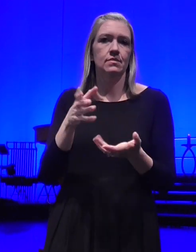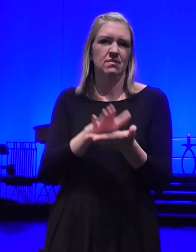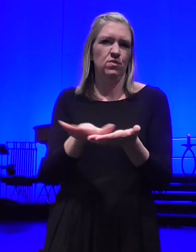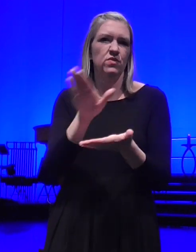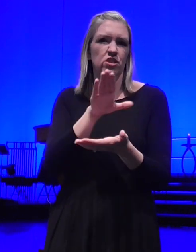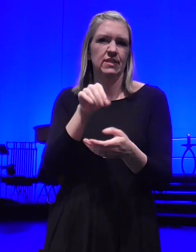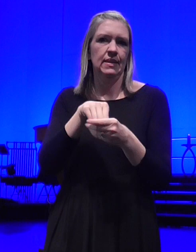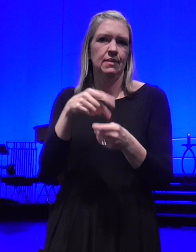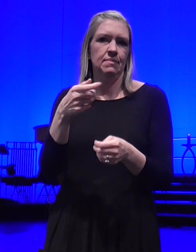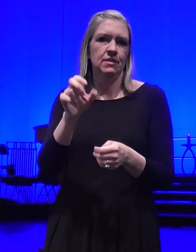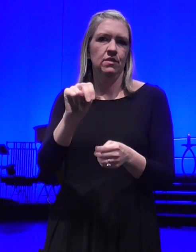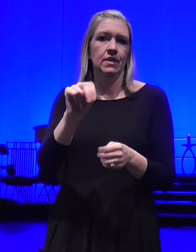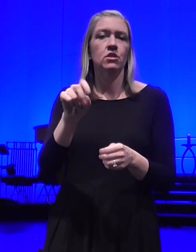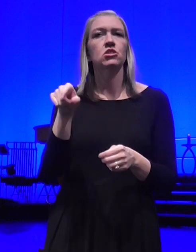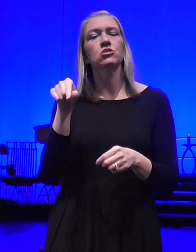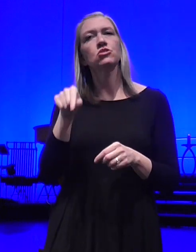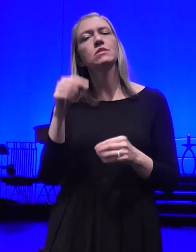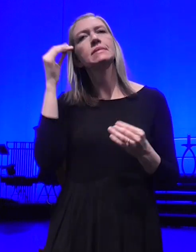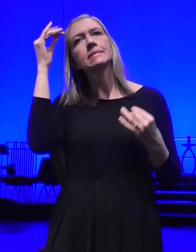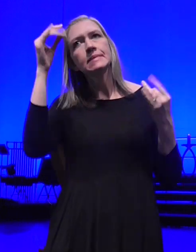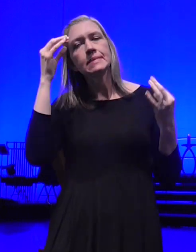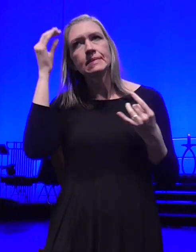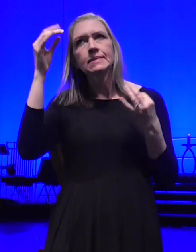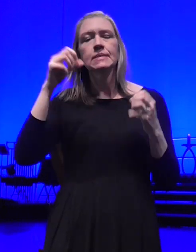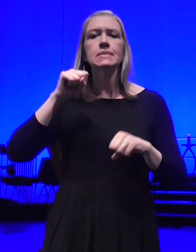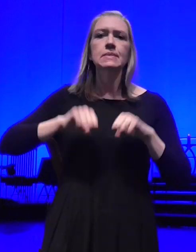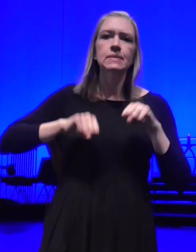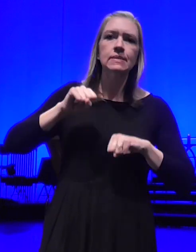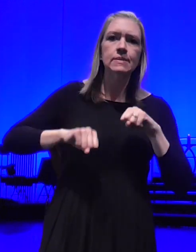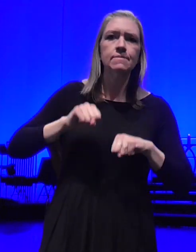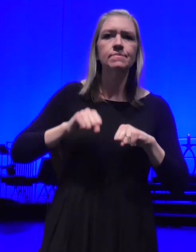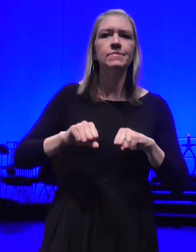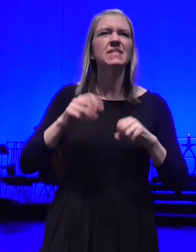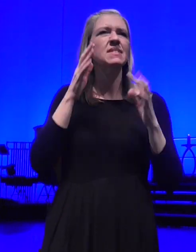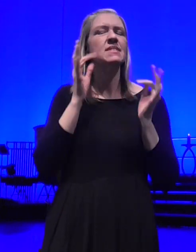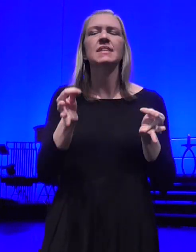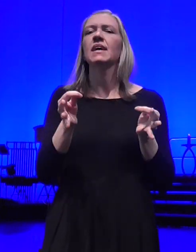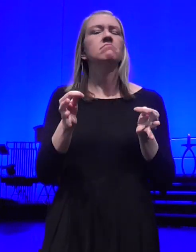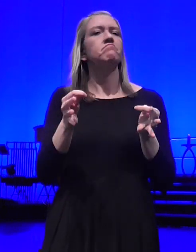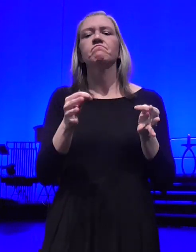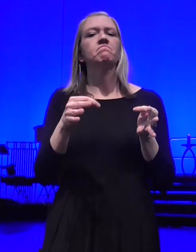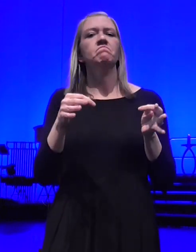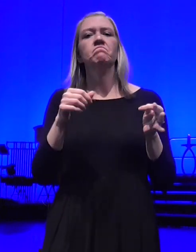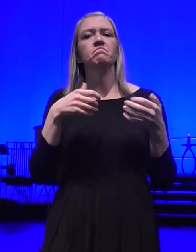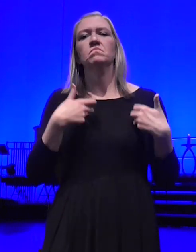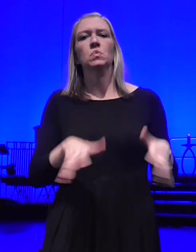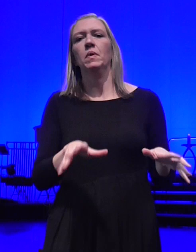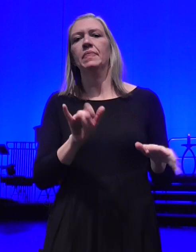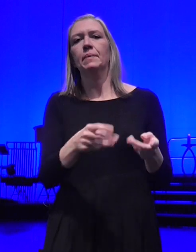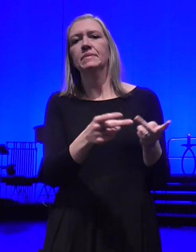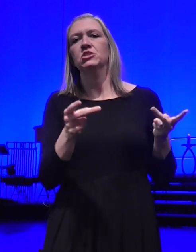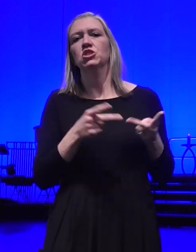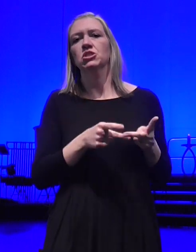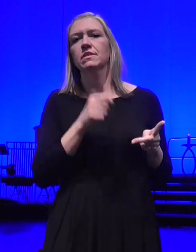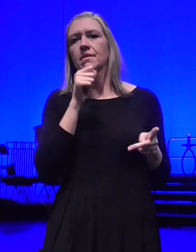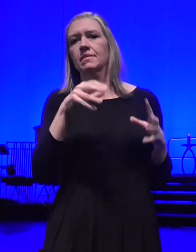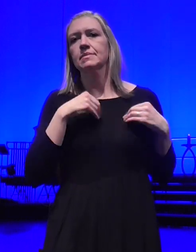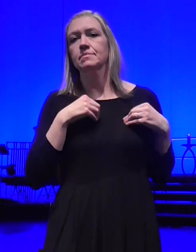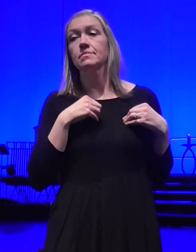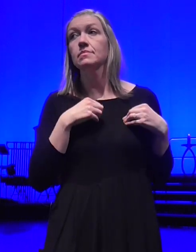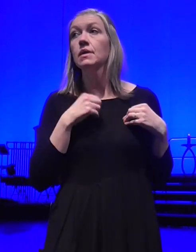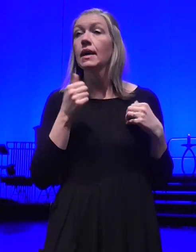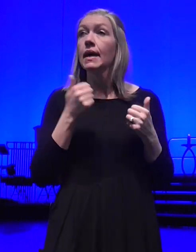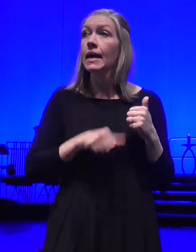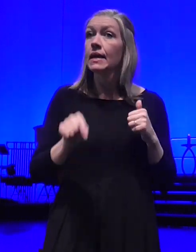she's contemplating what to do, and she decides not to take the position. All right. Any of you who have